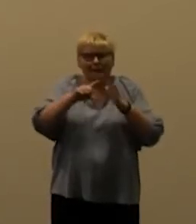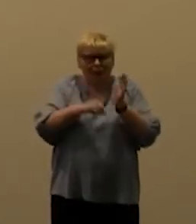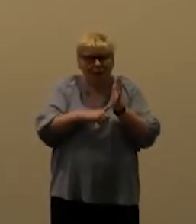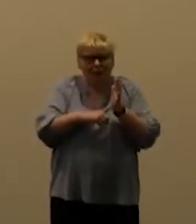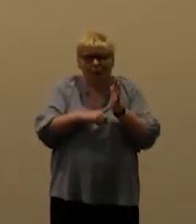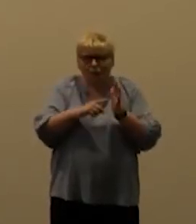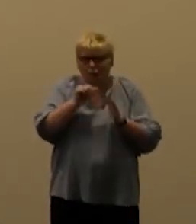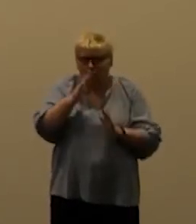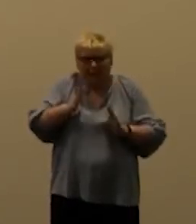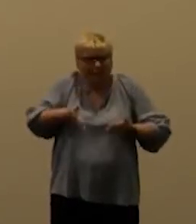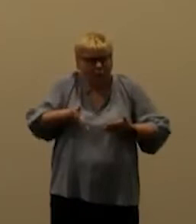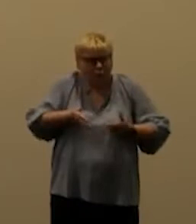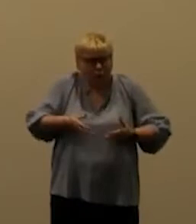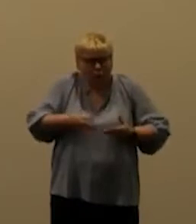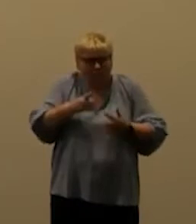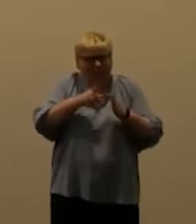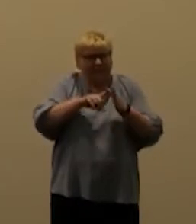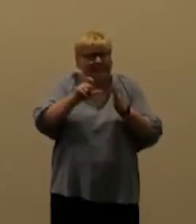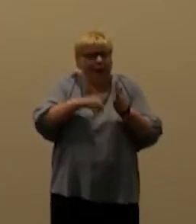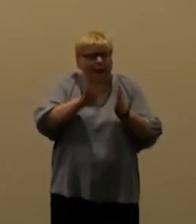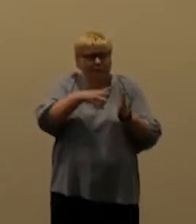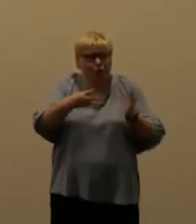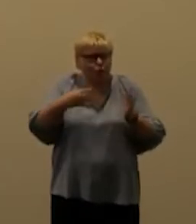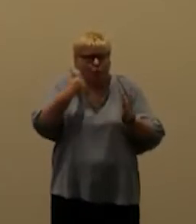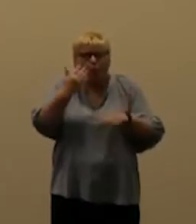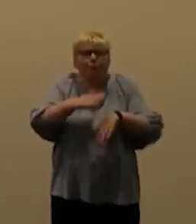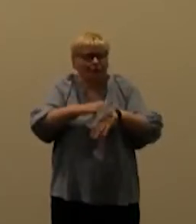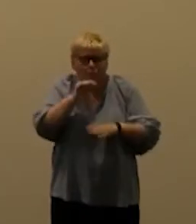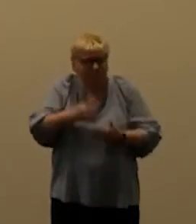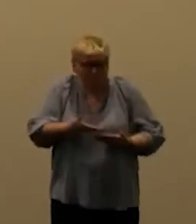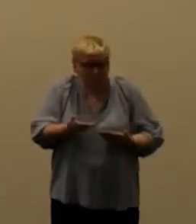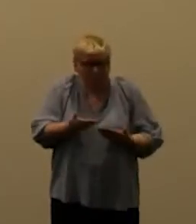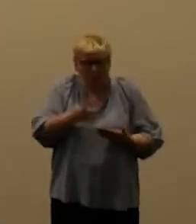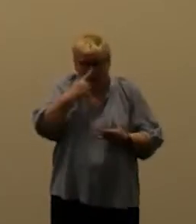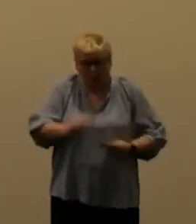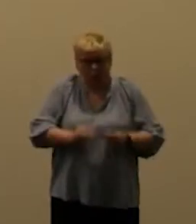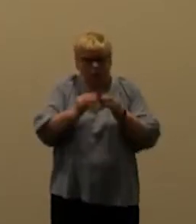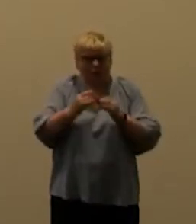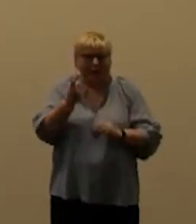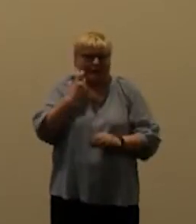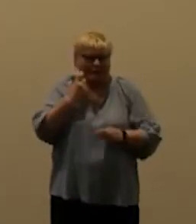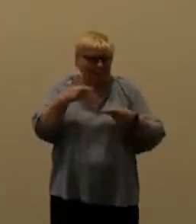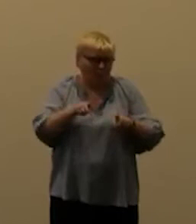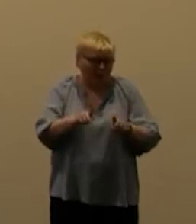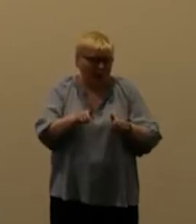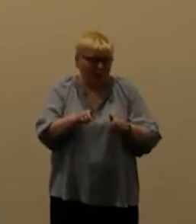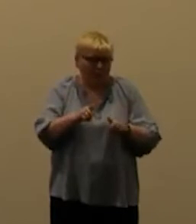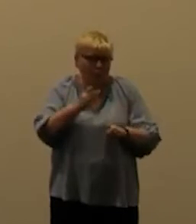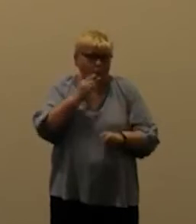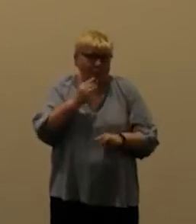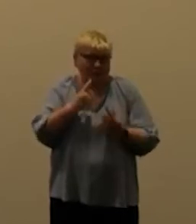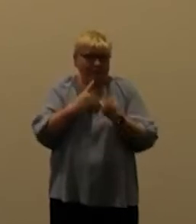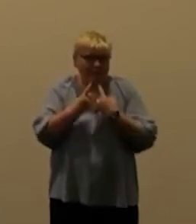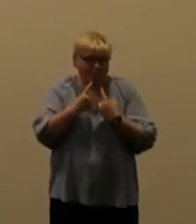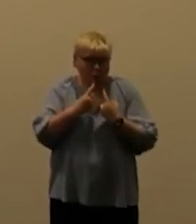out to an XLSX spreadsheet. So we can use that to basically generate an easier to consume, I guess, report for people that are